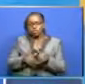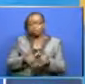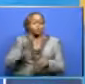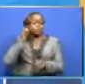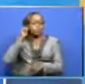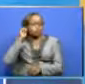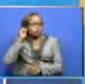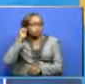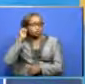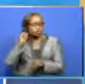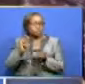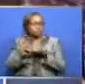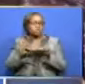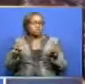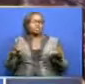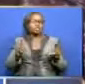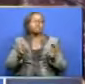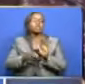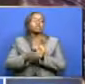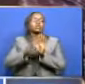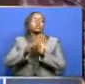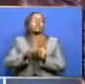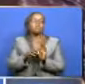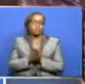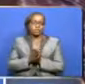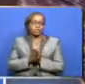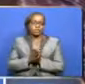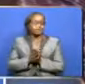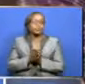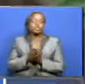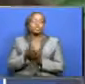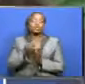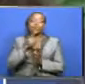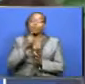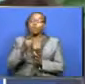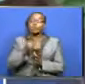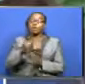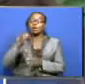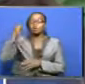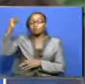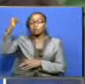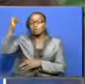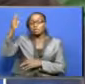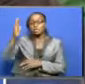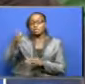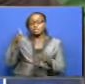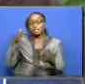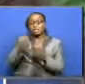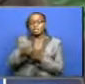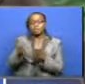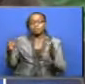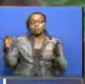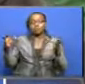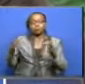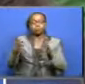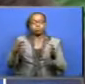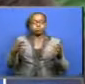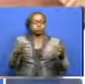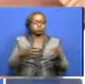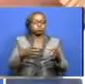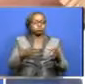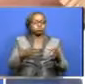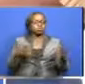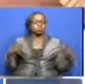physical distancing required. Aman further discouraging politicians against holding gatherings during this pandemic that often attract